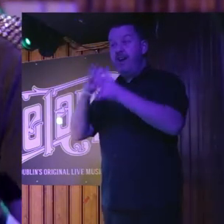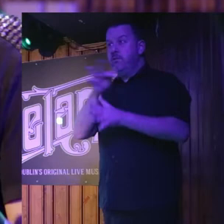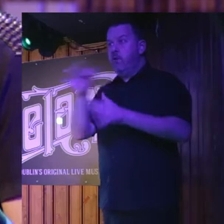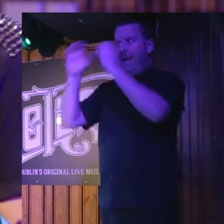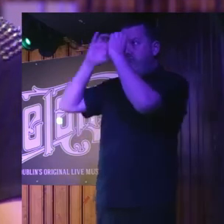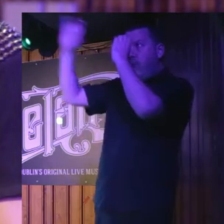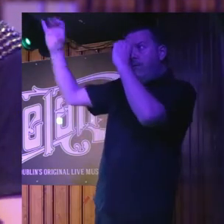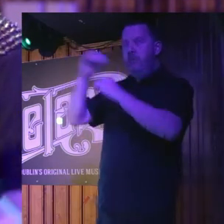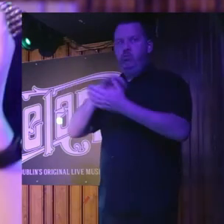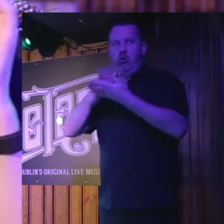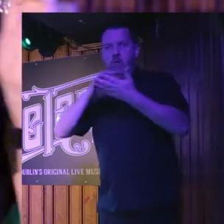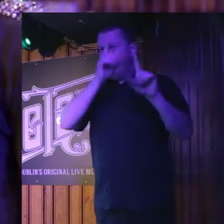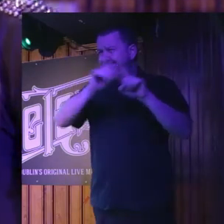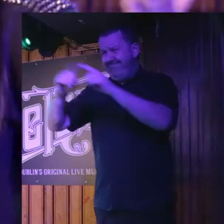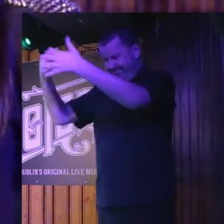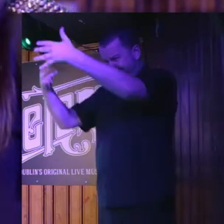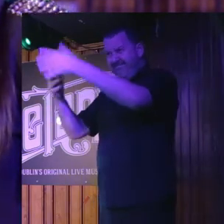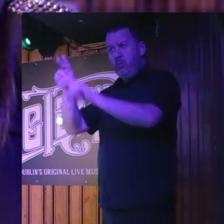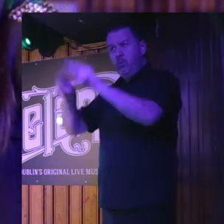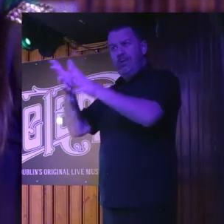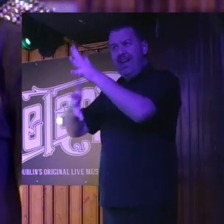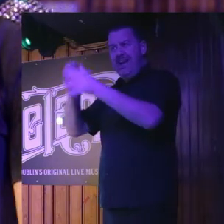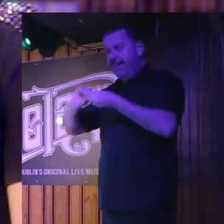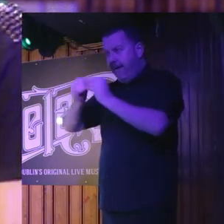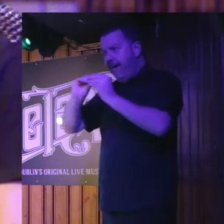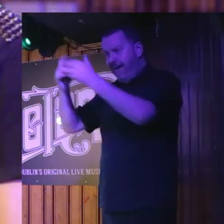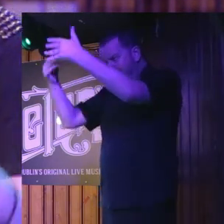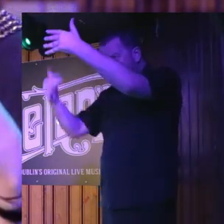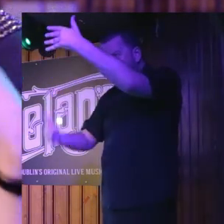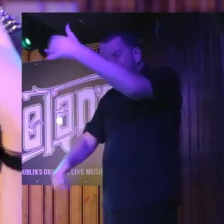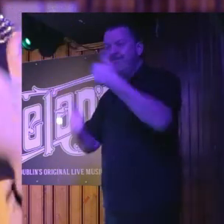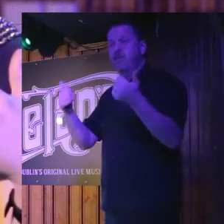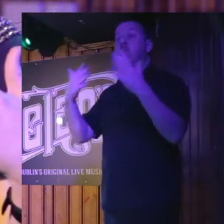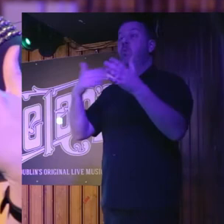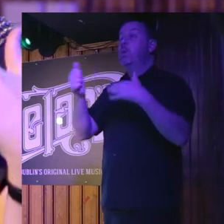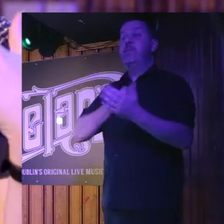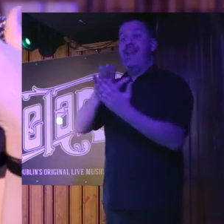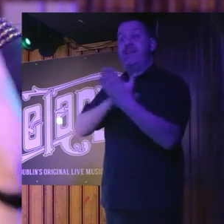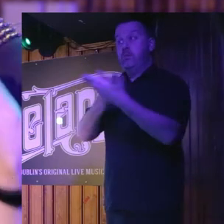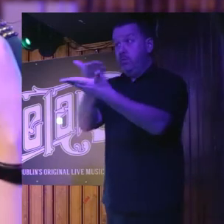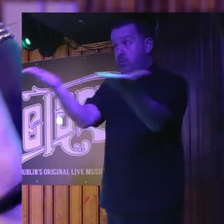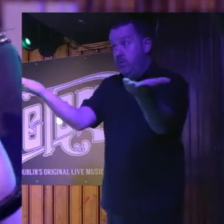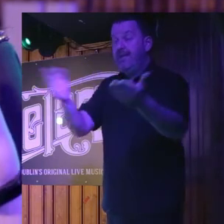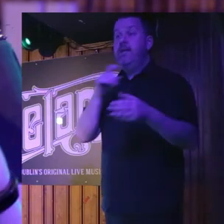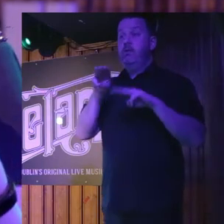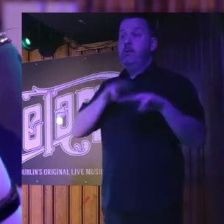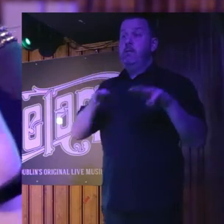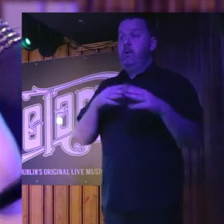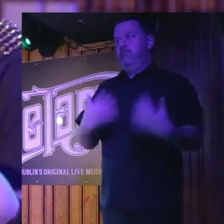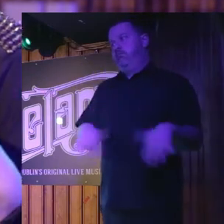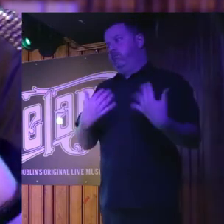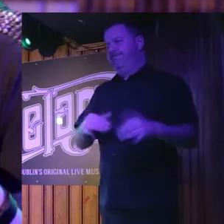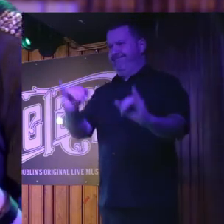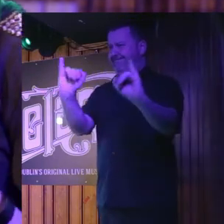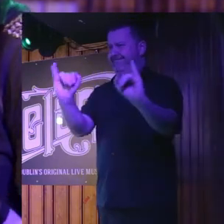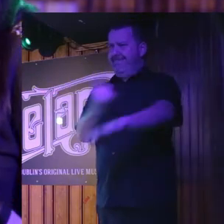through to geography. So the moral of the story is, hearing people have a really atrocious tendency to